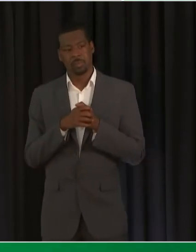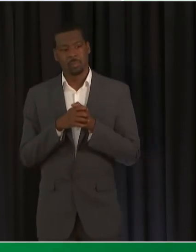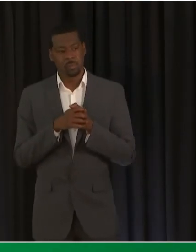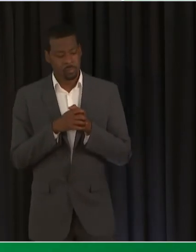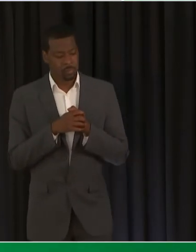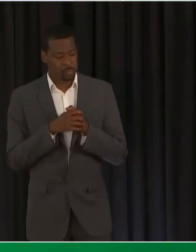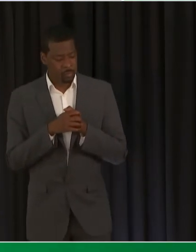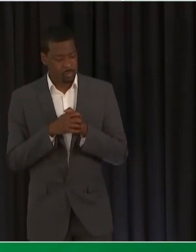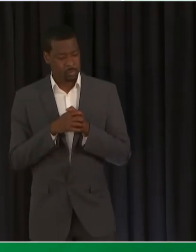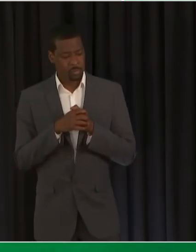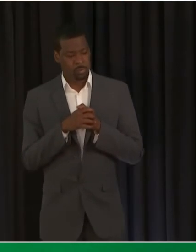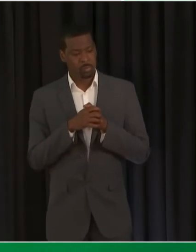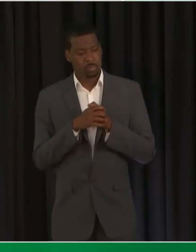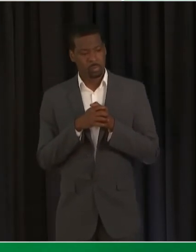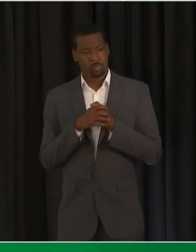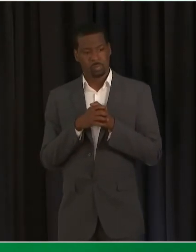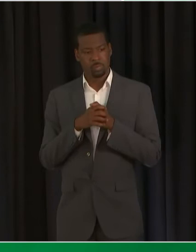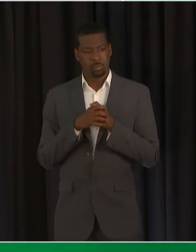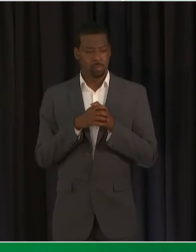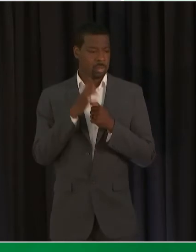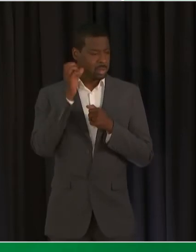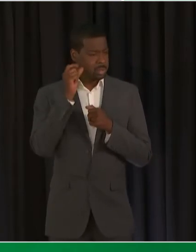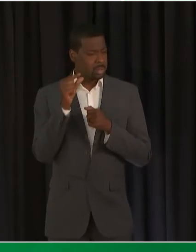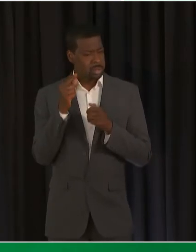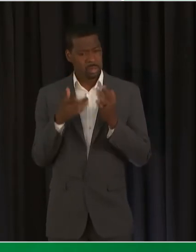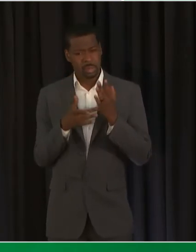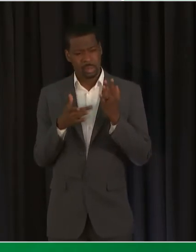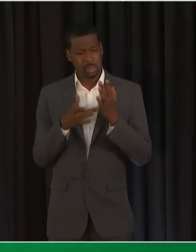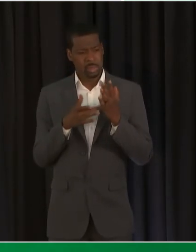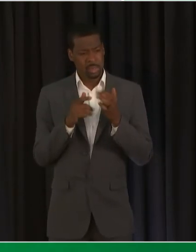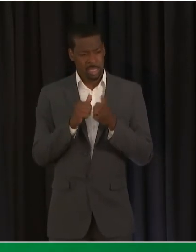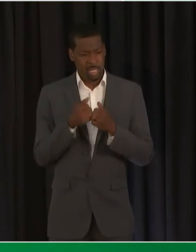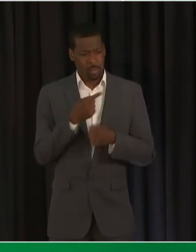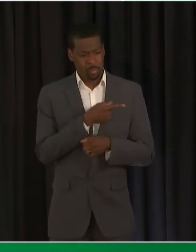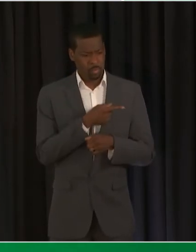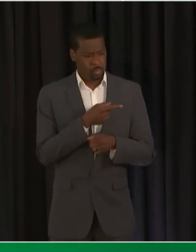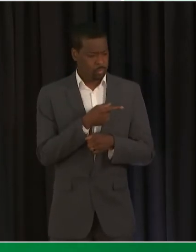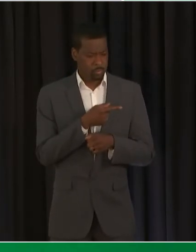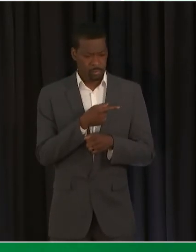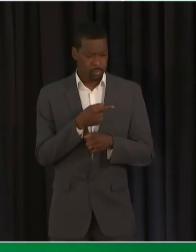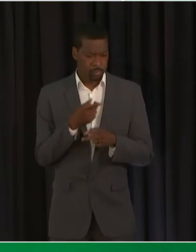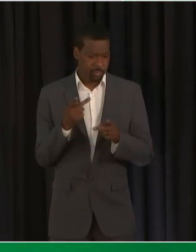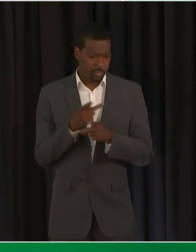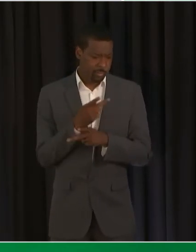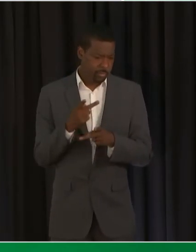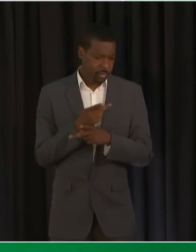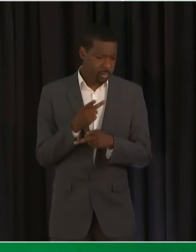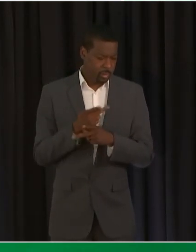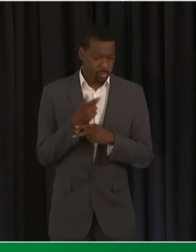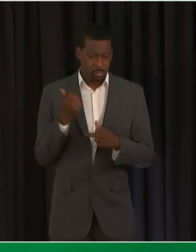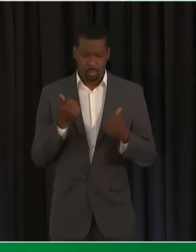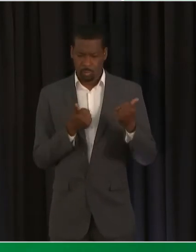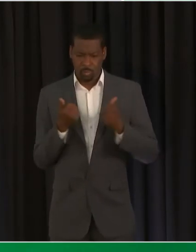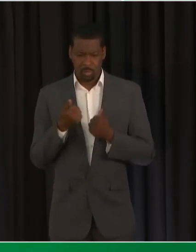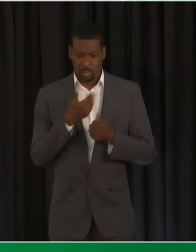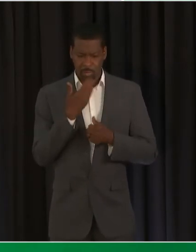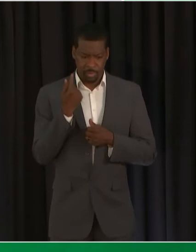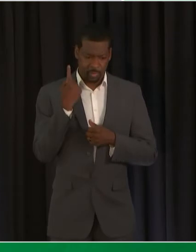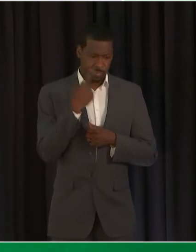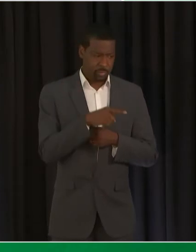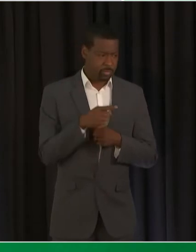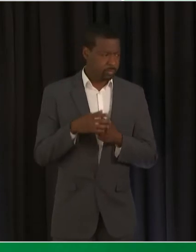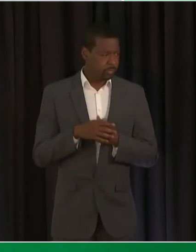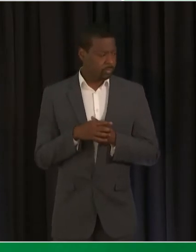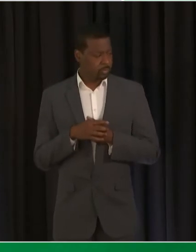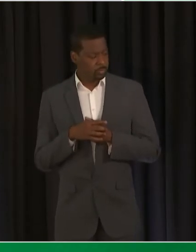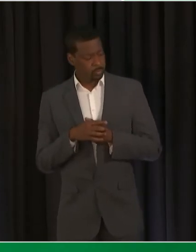Gavin, so this all sounds very technical. So how do you as an operator figure out which opportunities are the best for